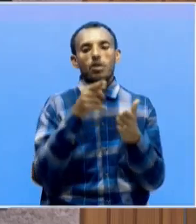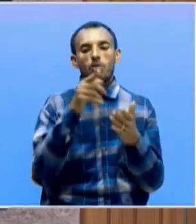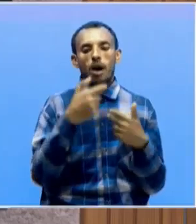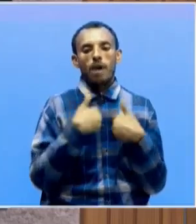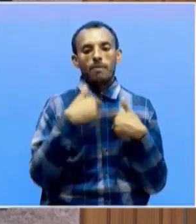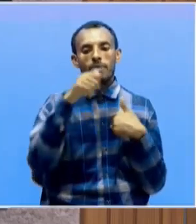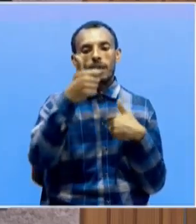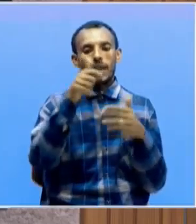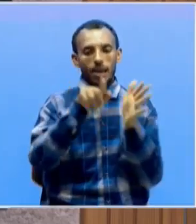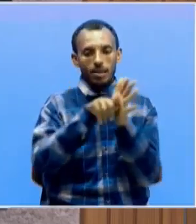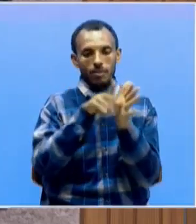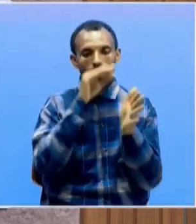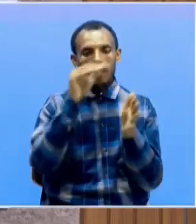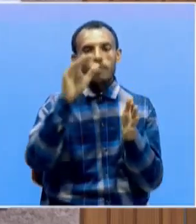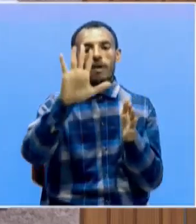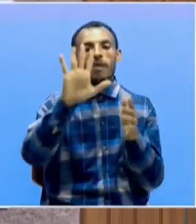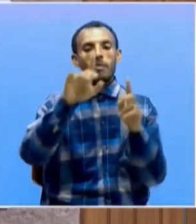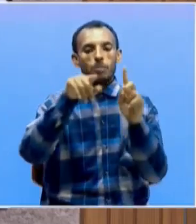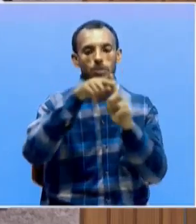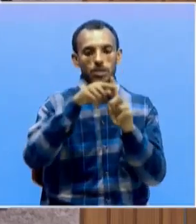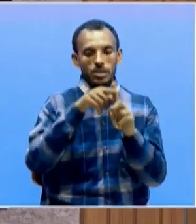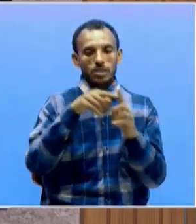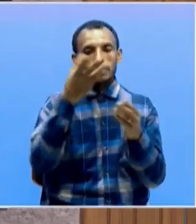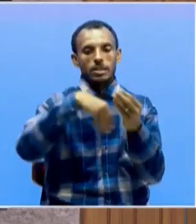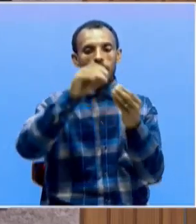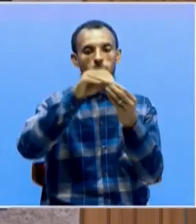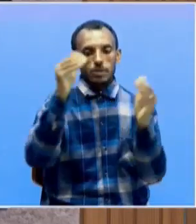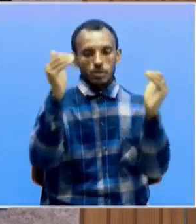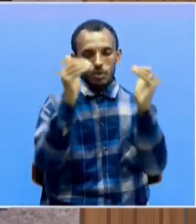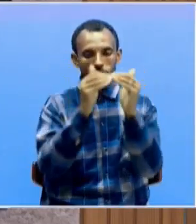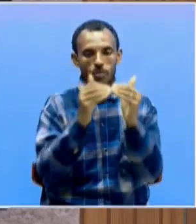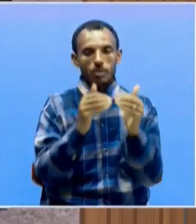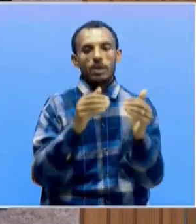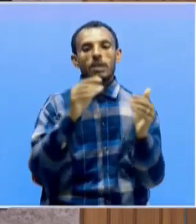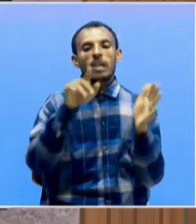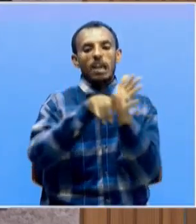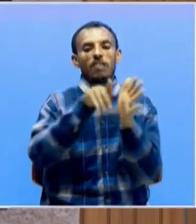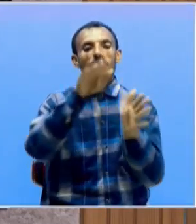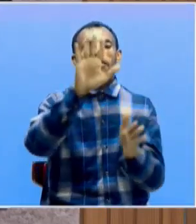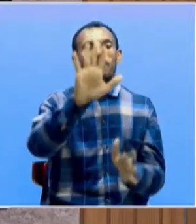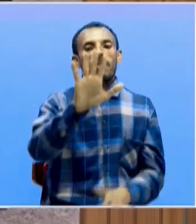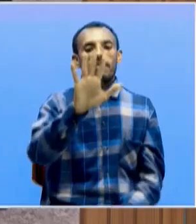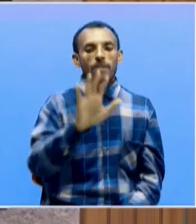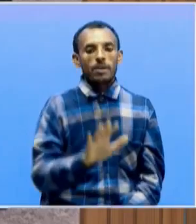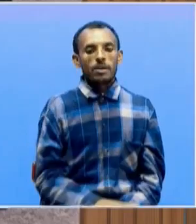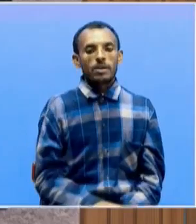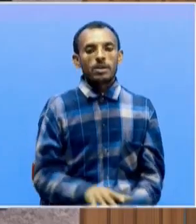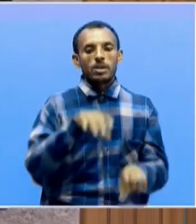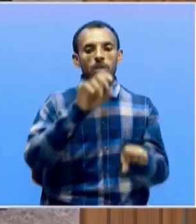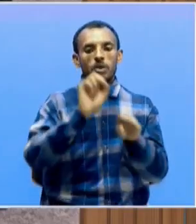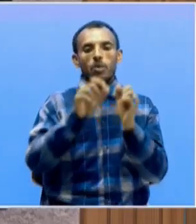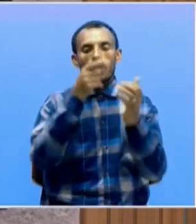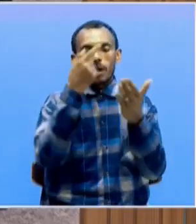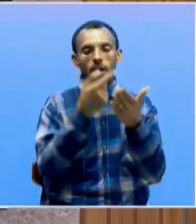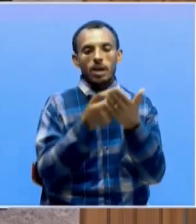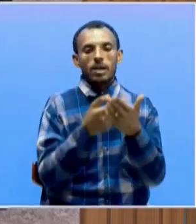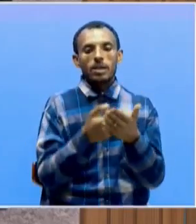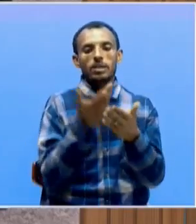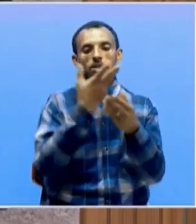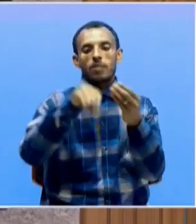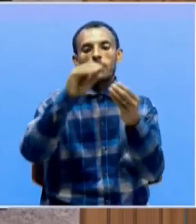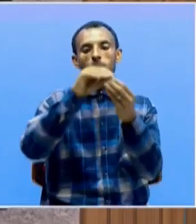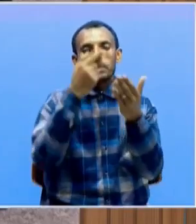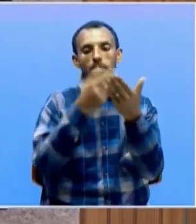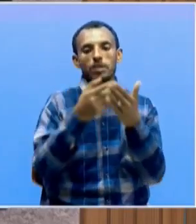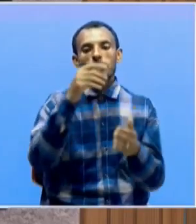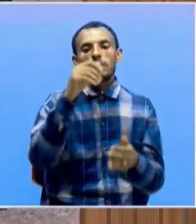negatives and 5 positives, so the sum will be 5 negatives. Therefore, here you have the sum of these two is 10,